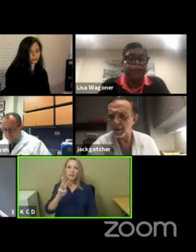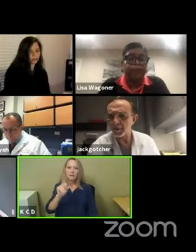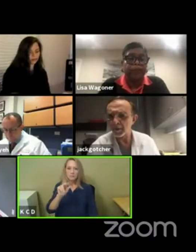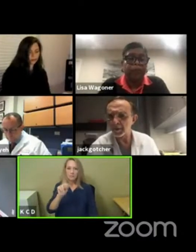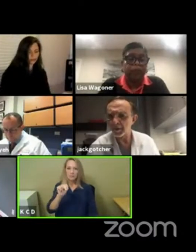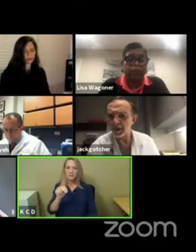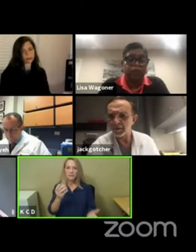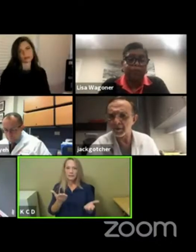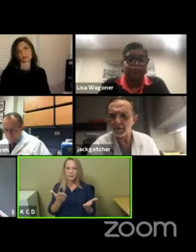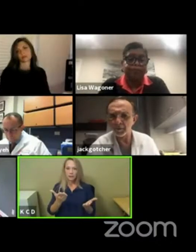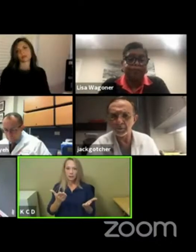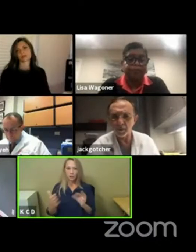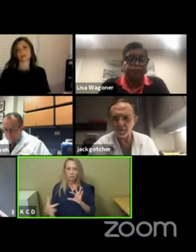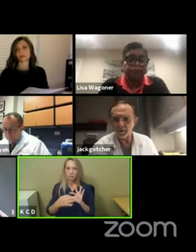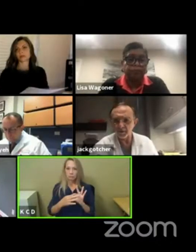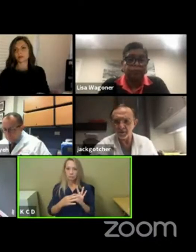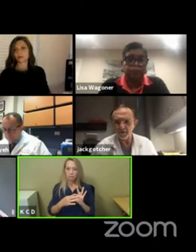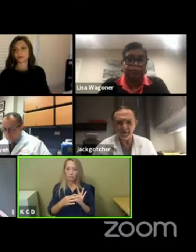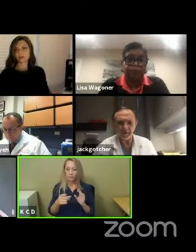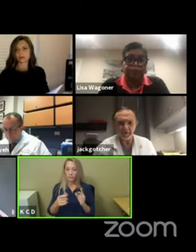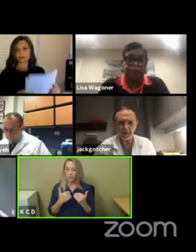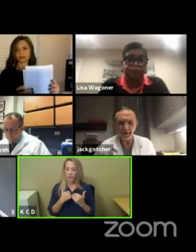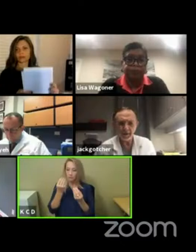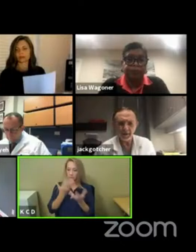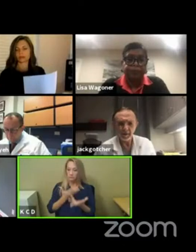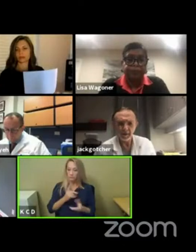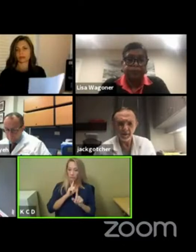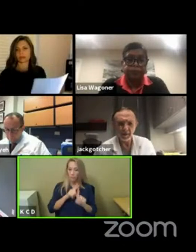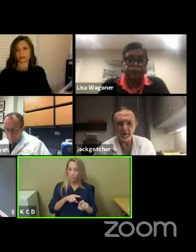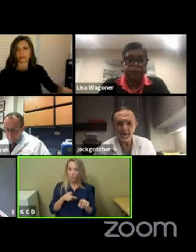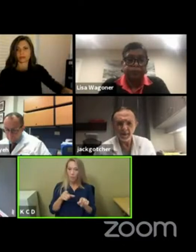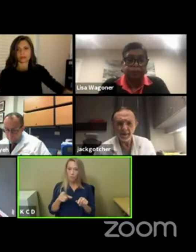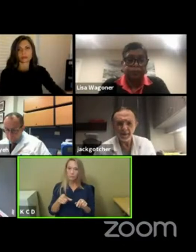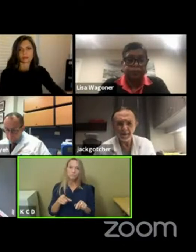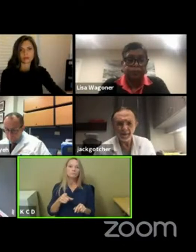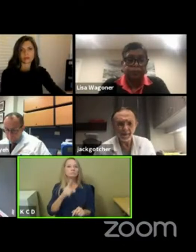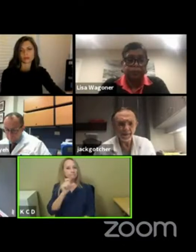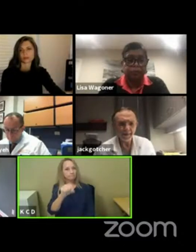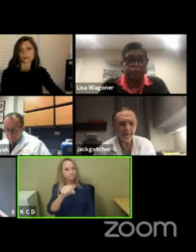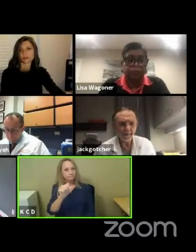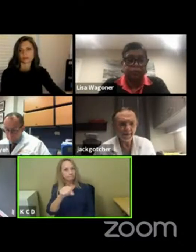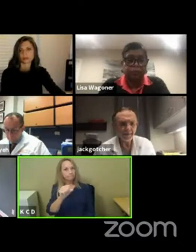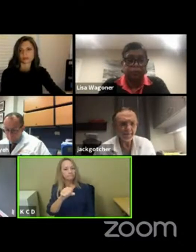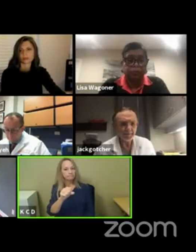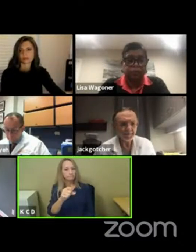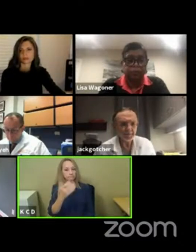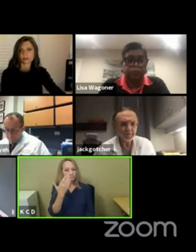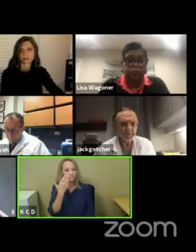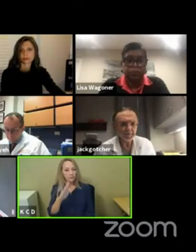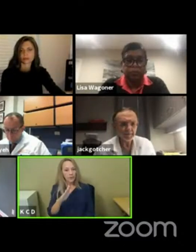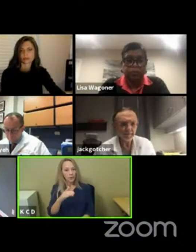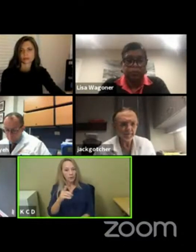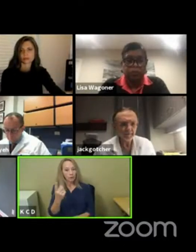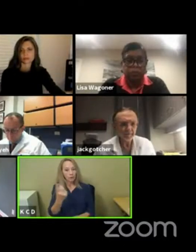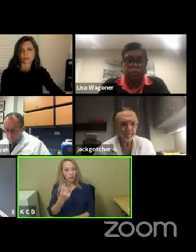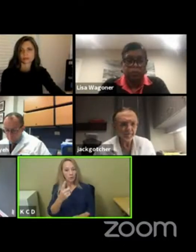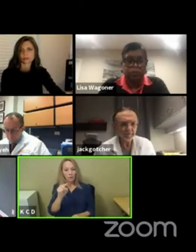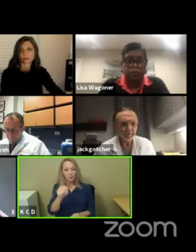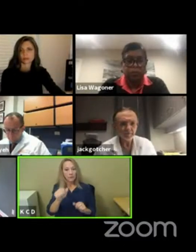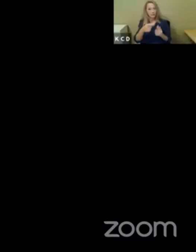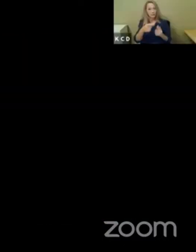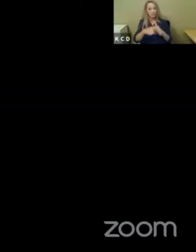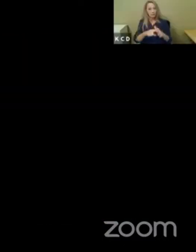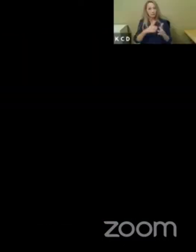Dr. Plowman, do you have a report for us this evening? I do, and I don't know if someone can start my video. I